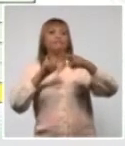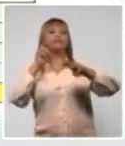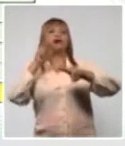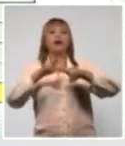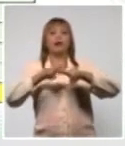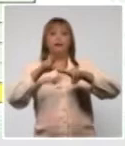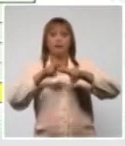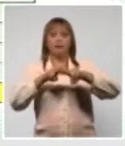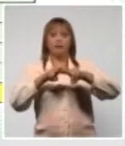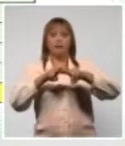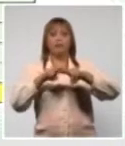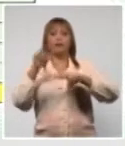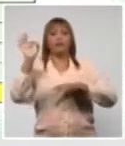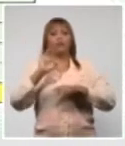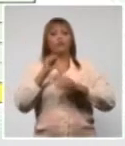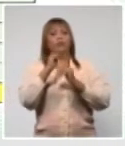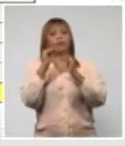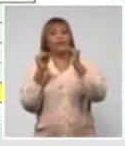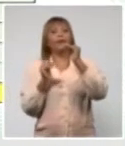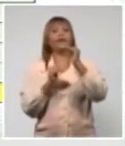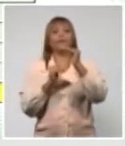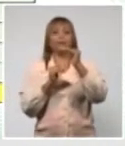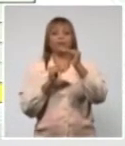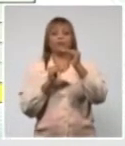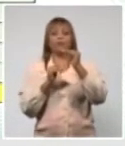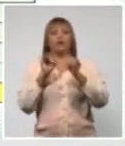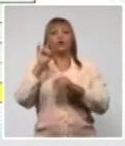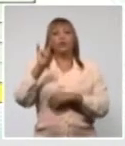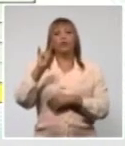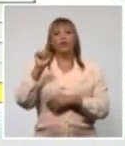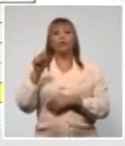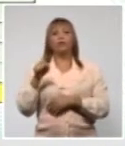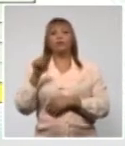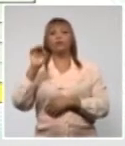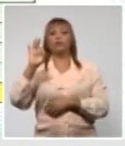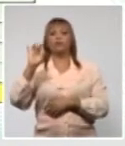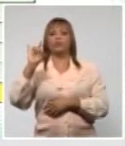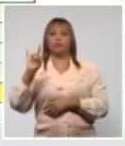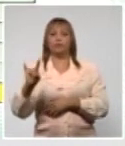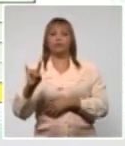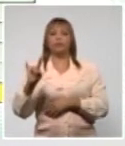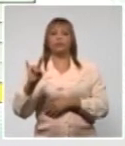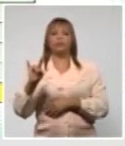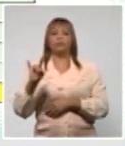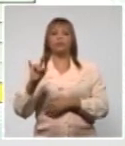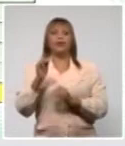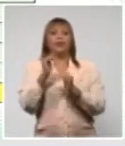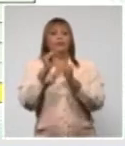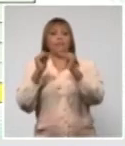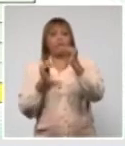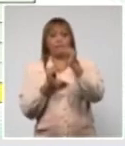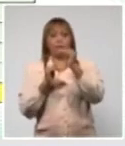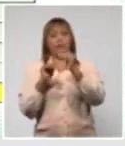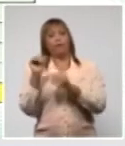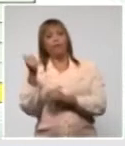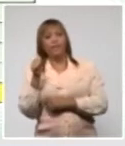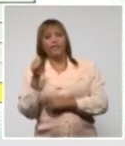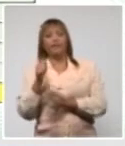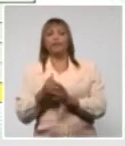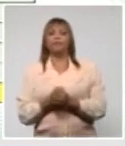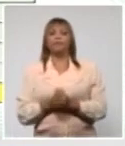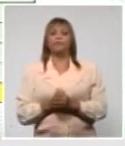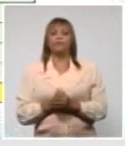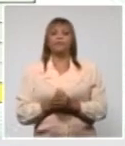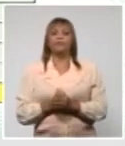way to achieve control over the disease, although there's still a great spread in the province. Mayabeque comes